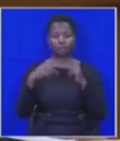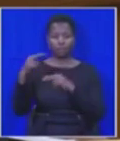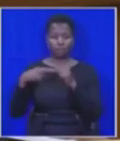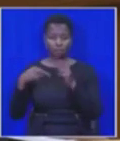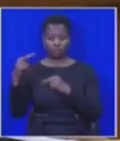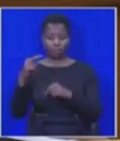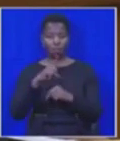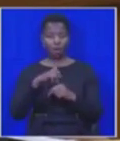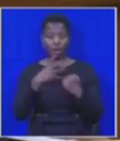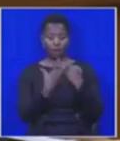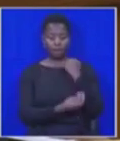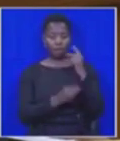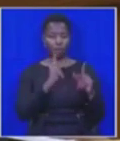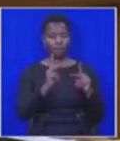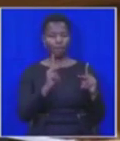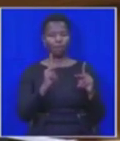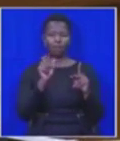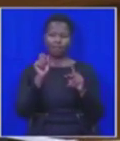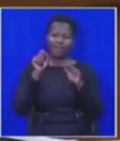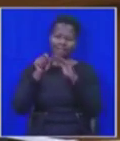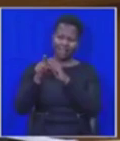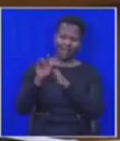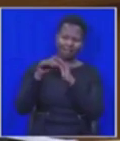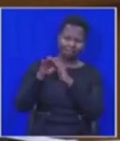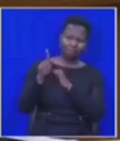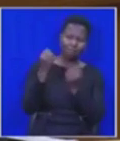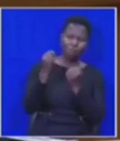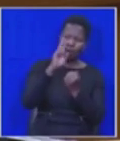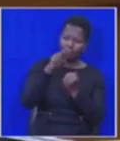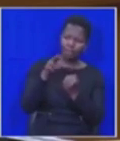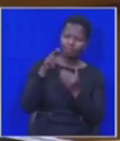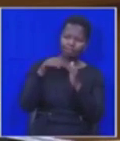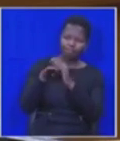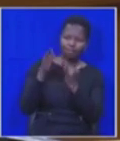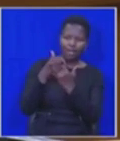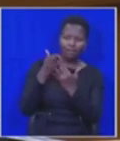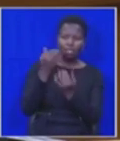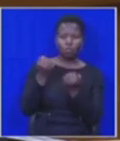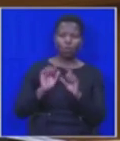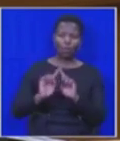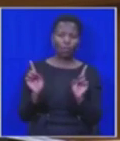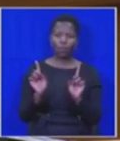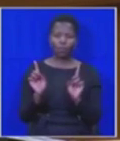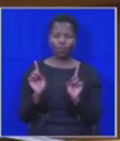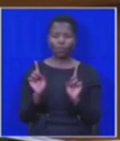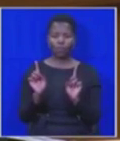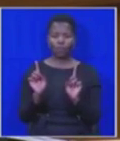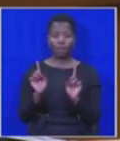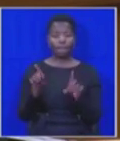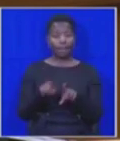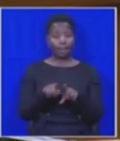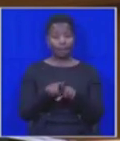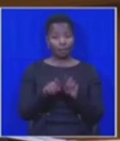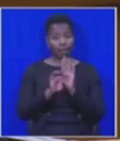to travel long distances to obtain justice. For an example,